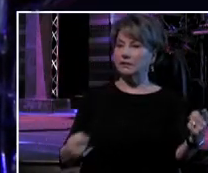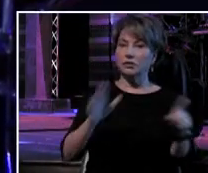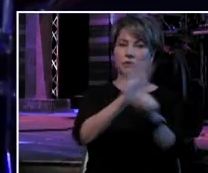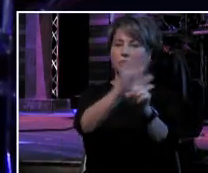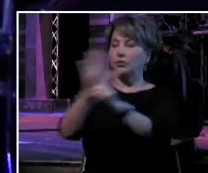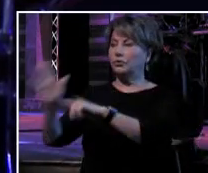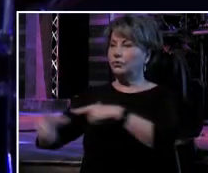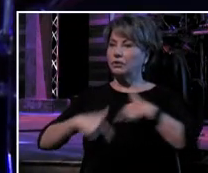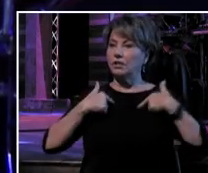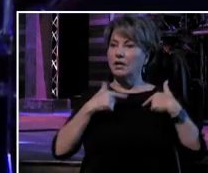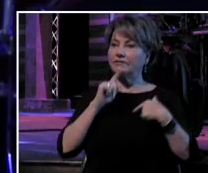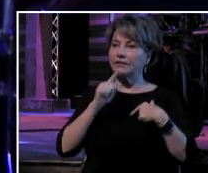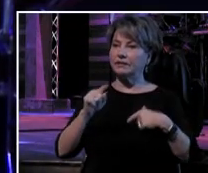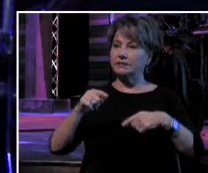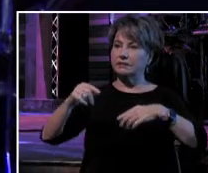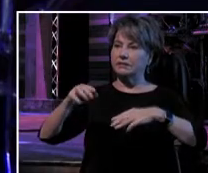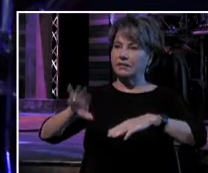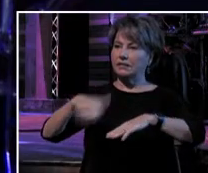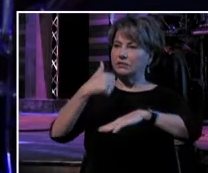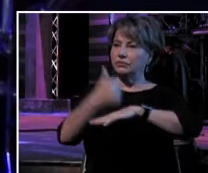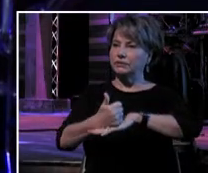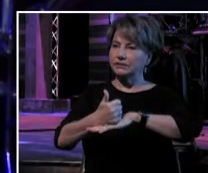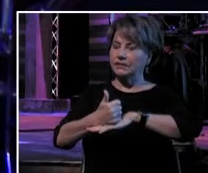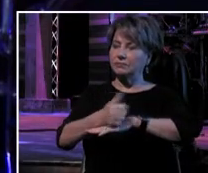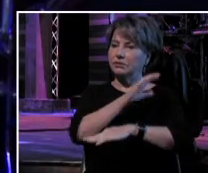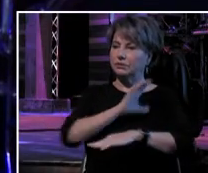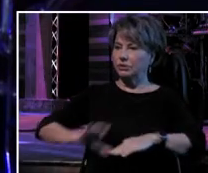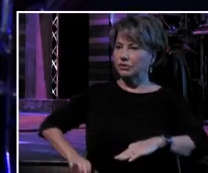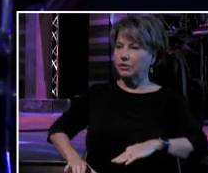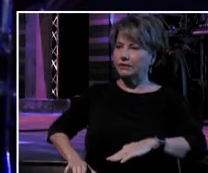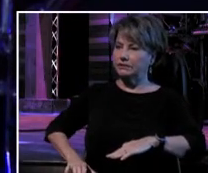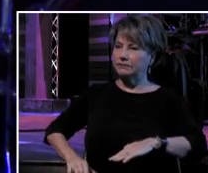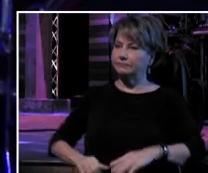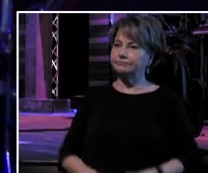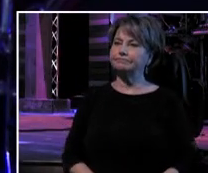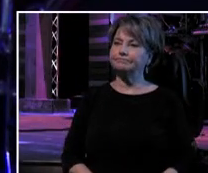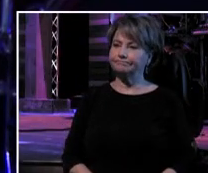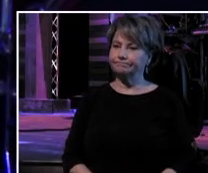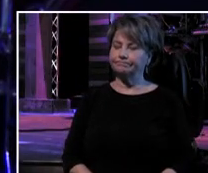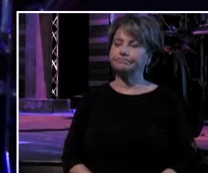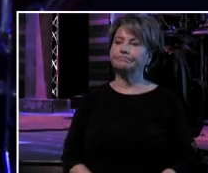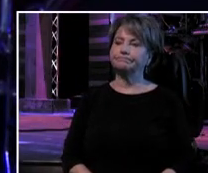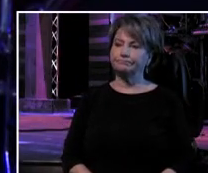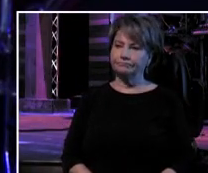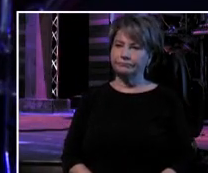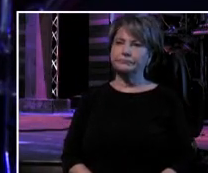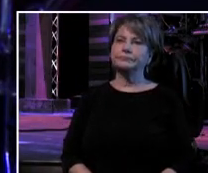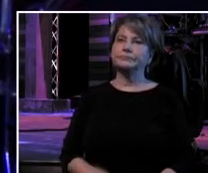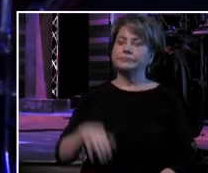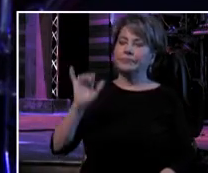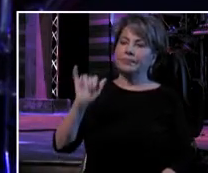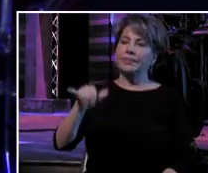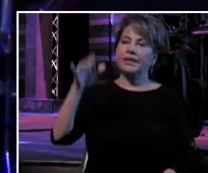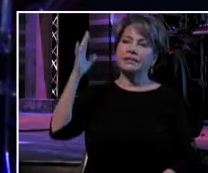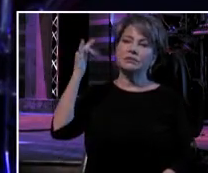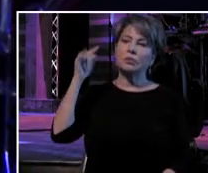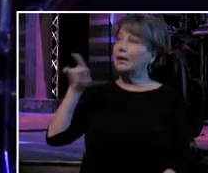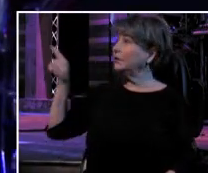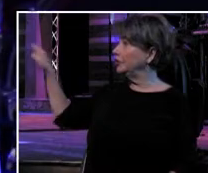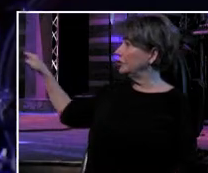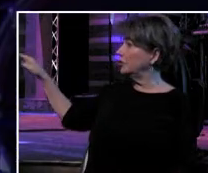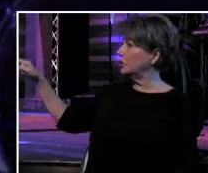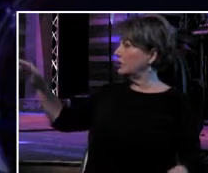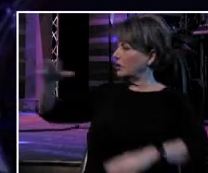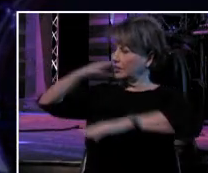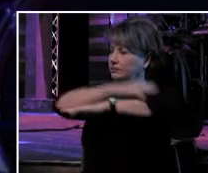life is a platform for Jesus. Did you ever realize that? You go, Joe, that's why you're on a